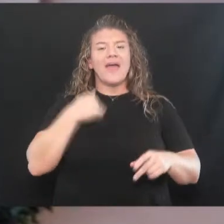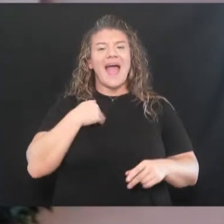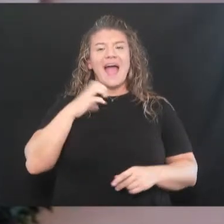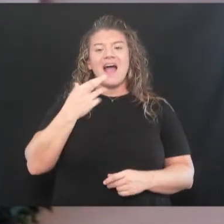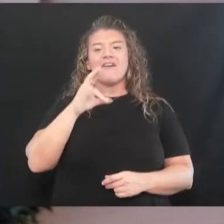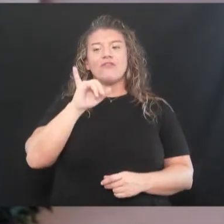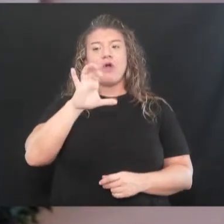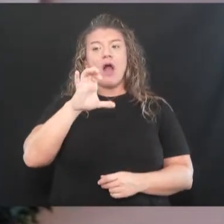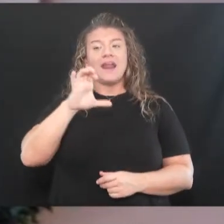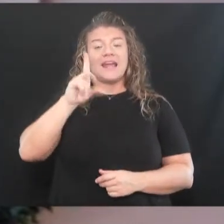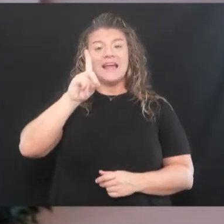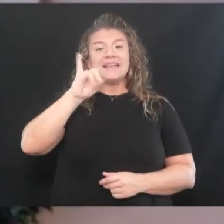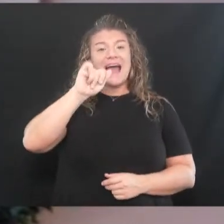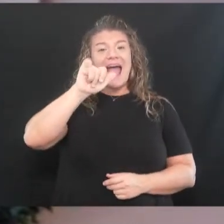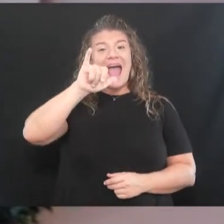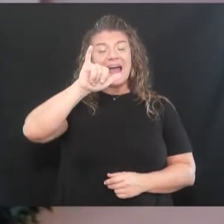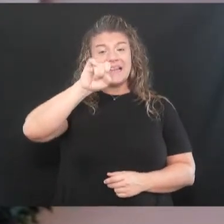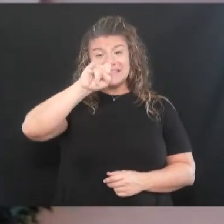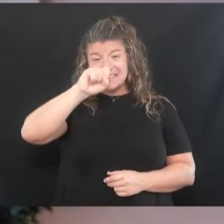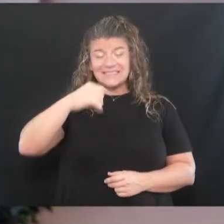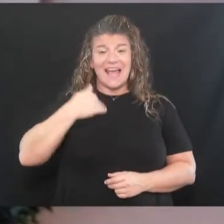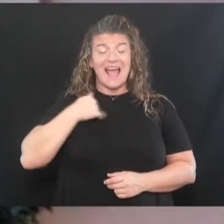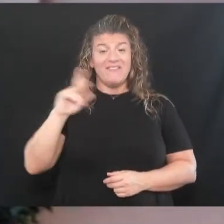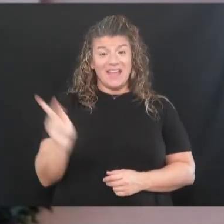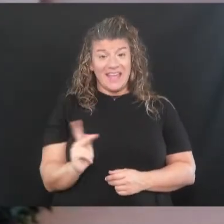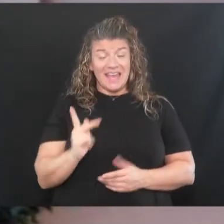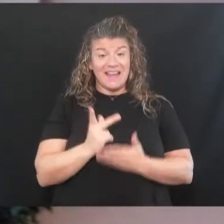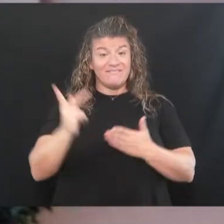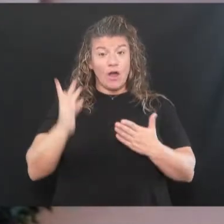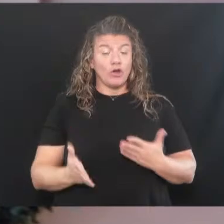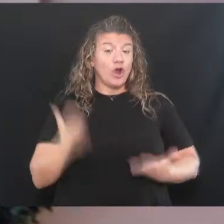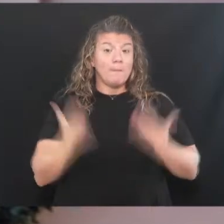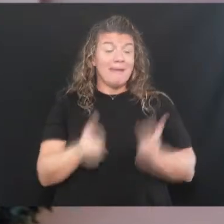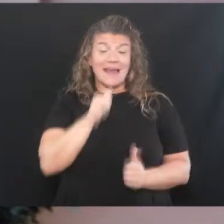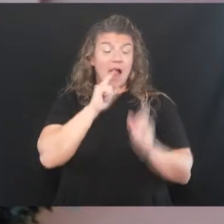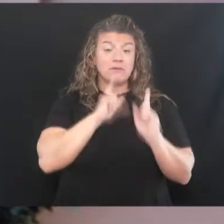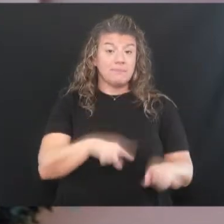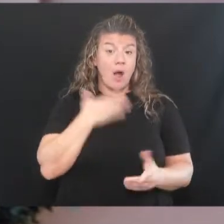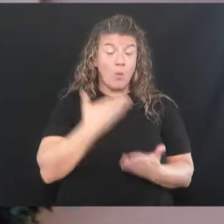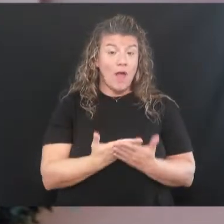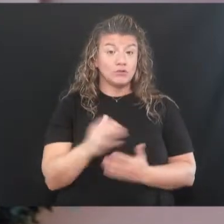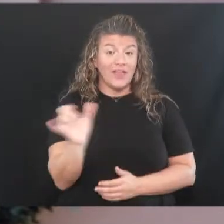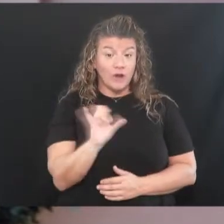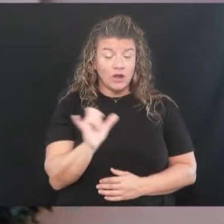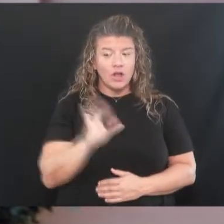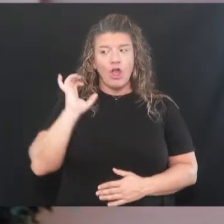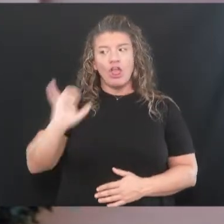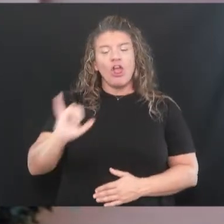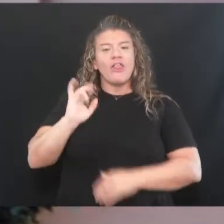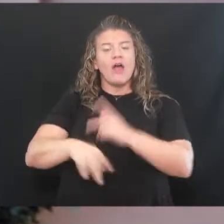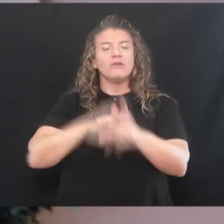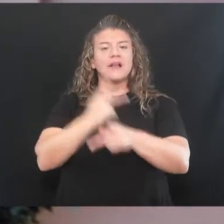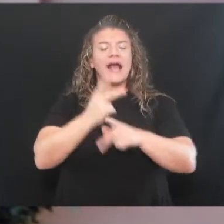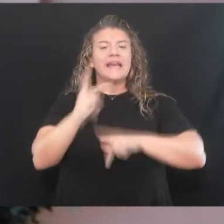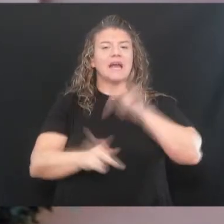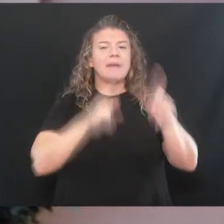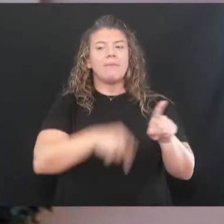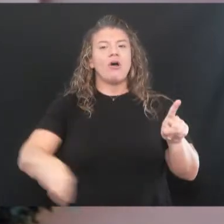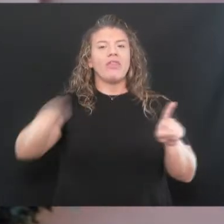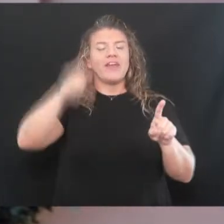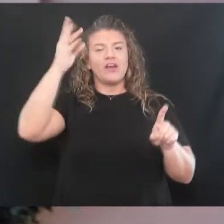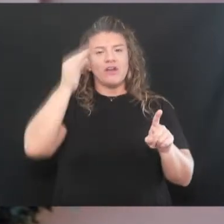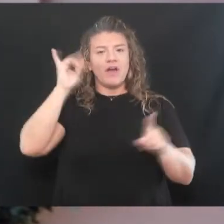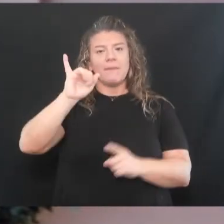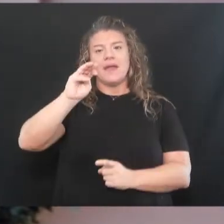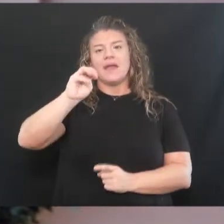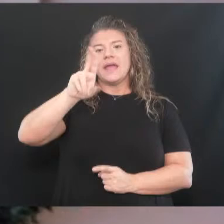and have kidney failure, they may not respond so well either. So that group of people are people that are thought to be